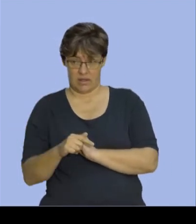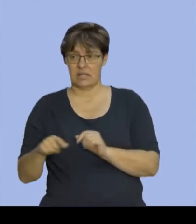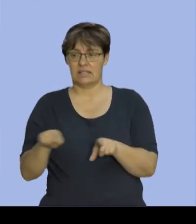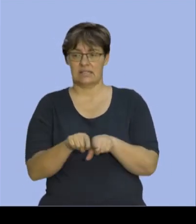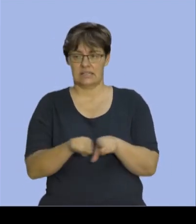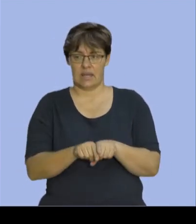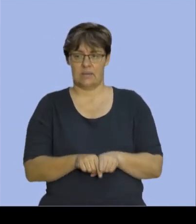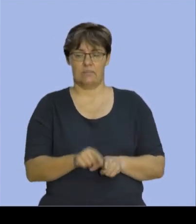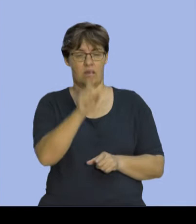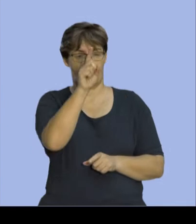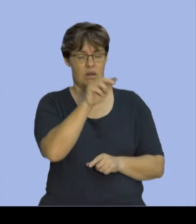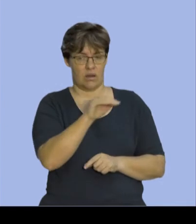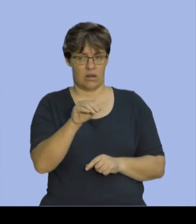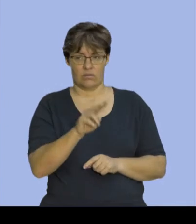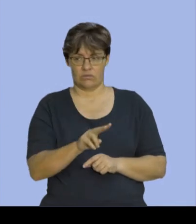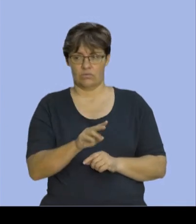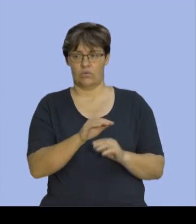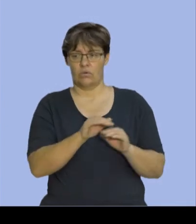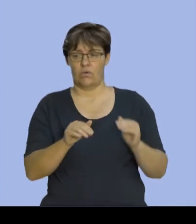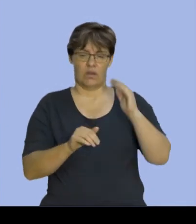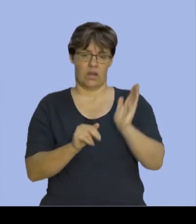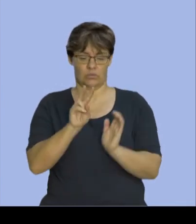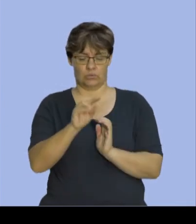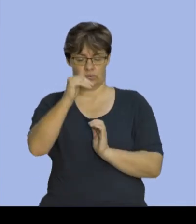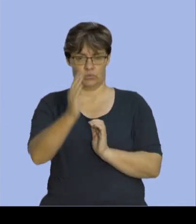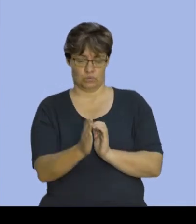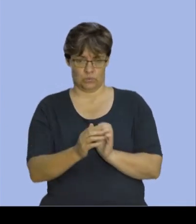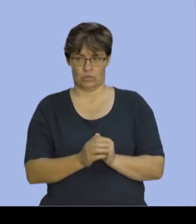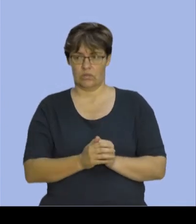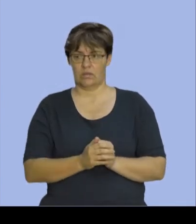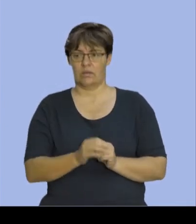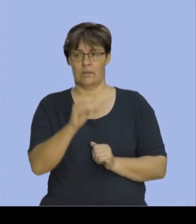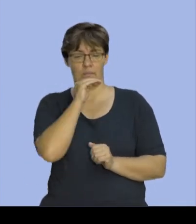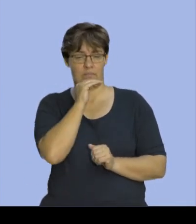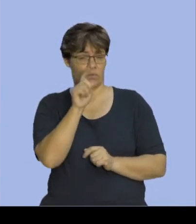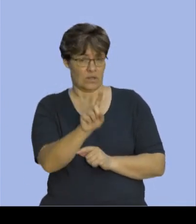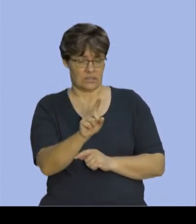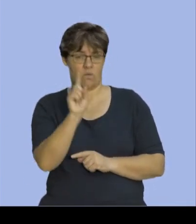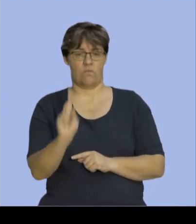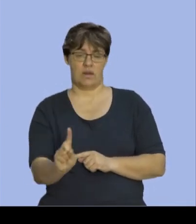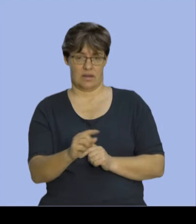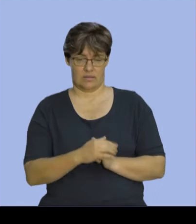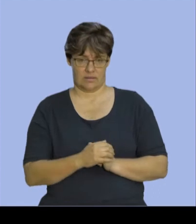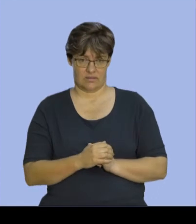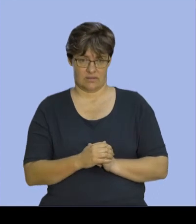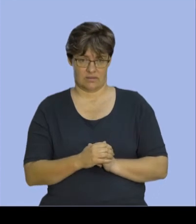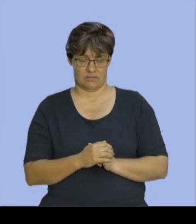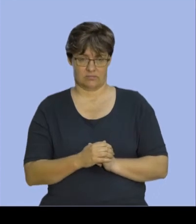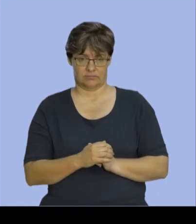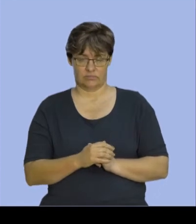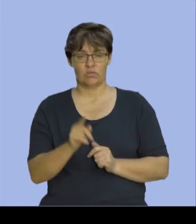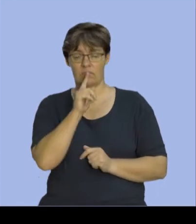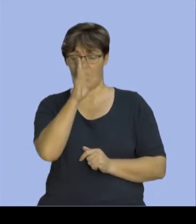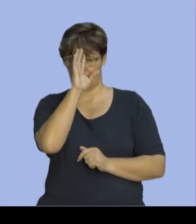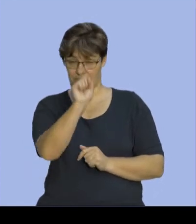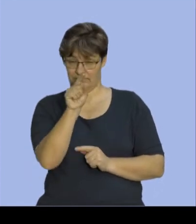So, this is the same as 1 over 2 multiplied by 2, which is definitely equals to 1.